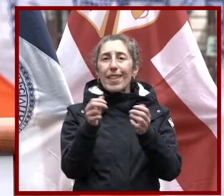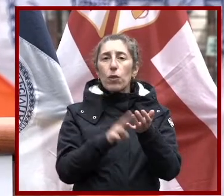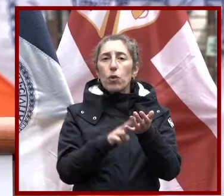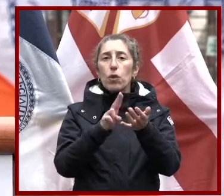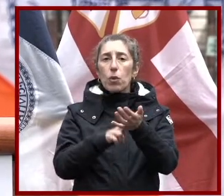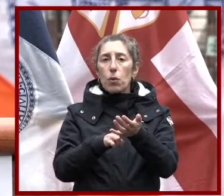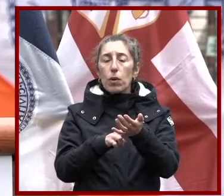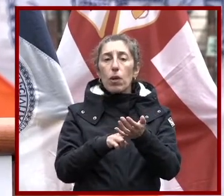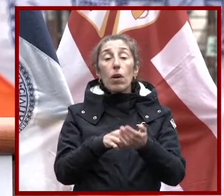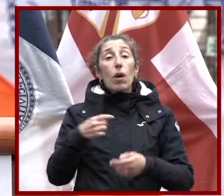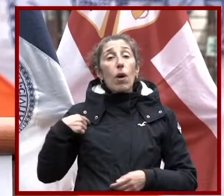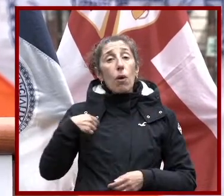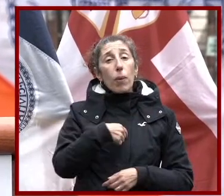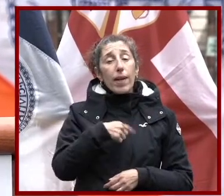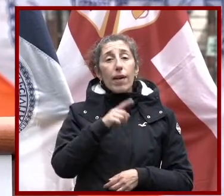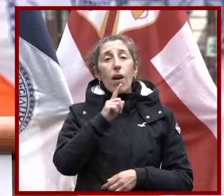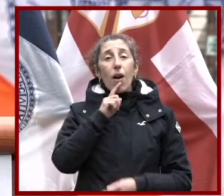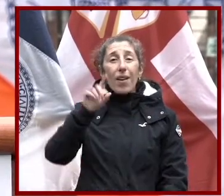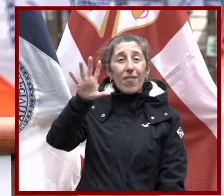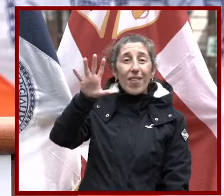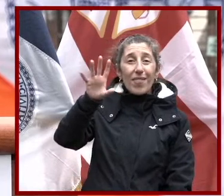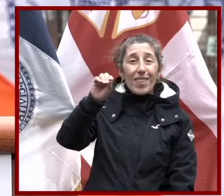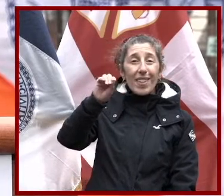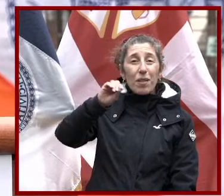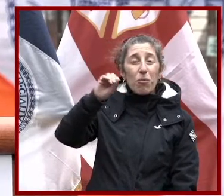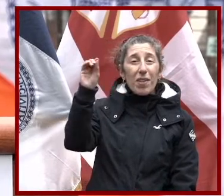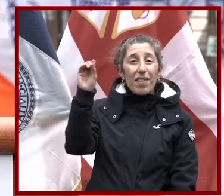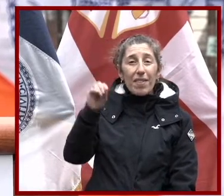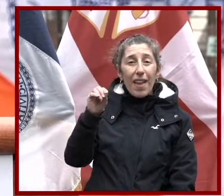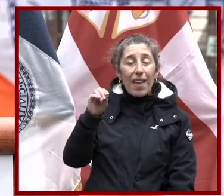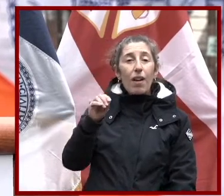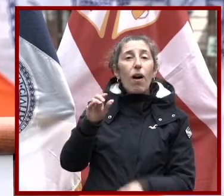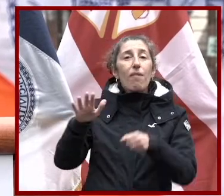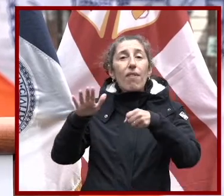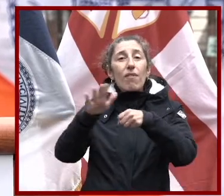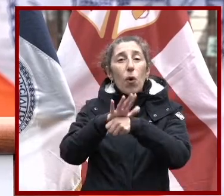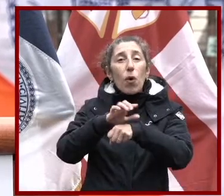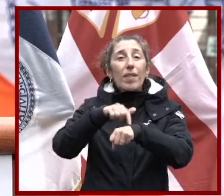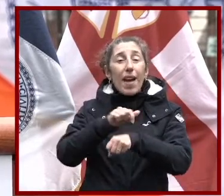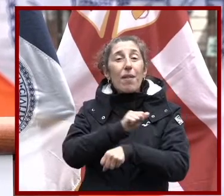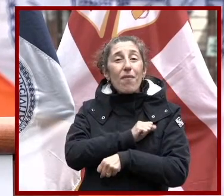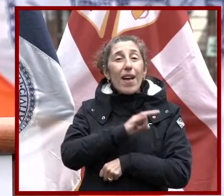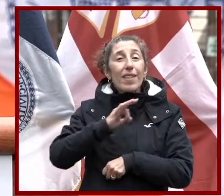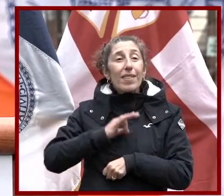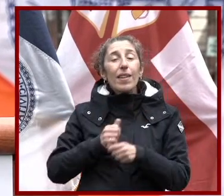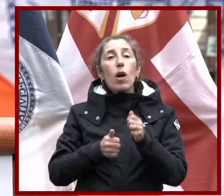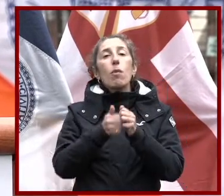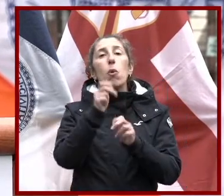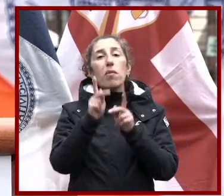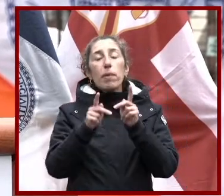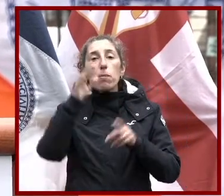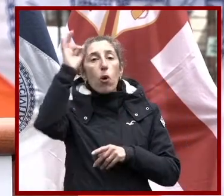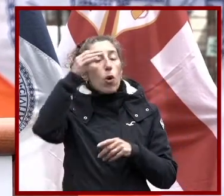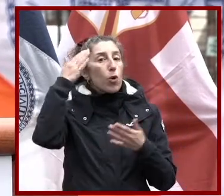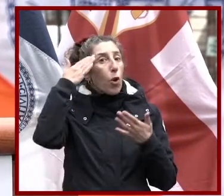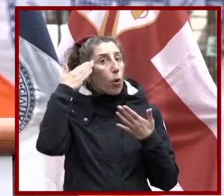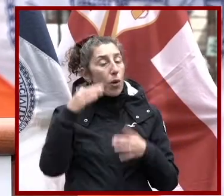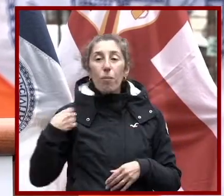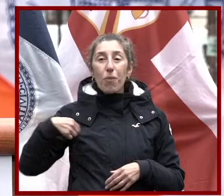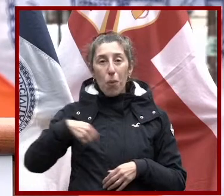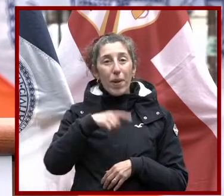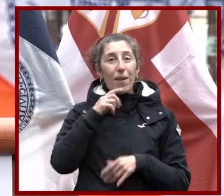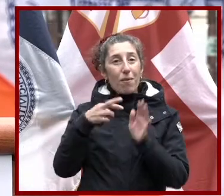up 50% of full-time faculty at NYU. Half. And we are the